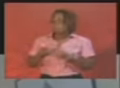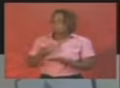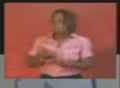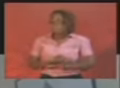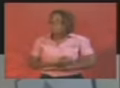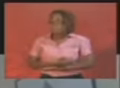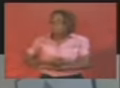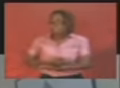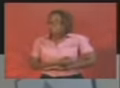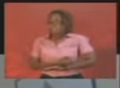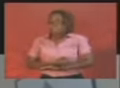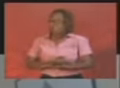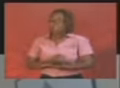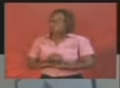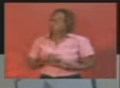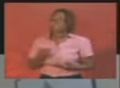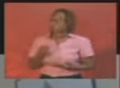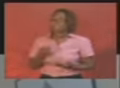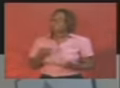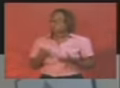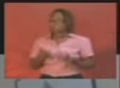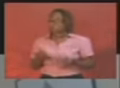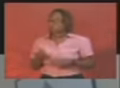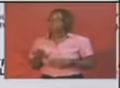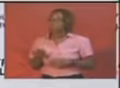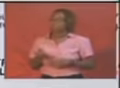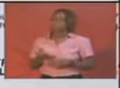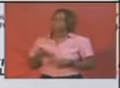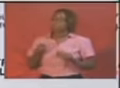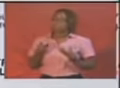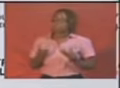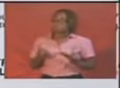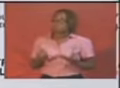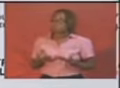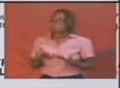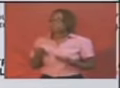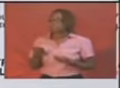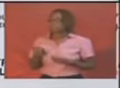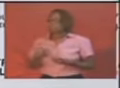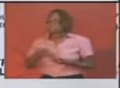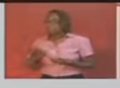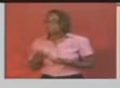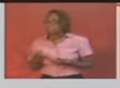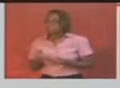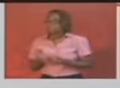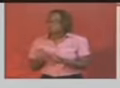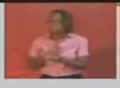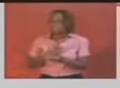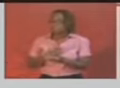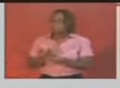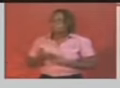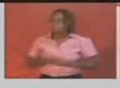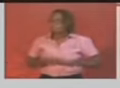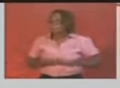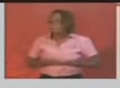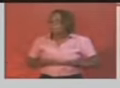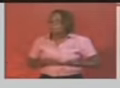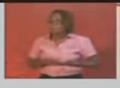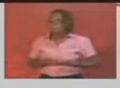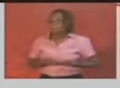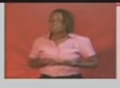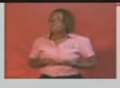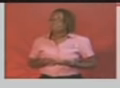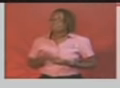Okay, I'm not sure about that. All right, okay. So your first question speaks to the process. So I think we have divided the process into